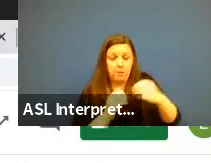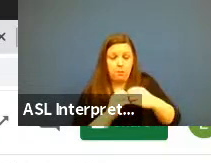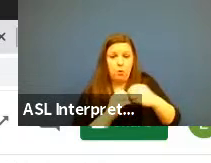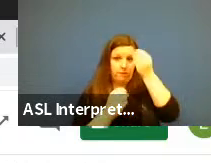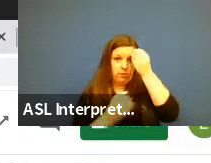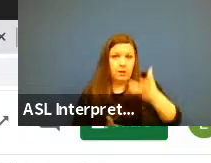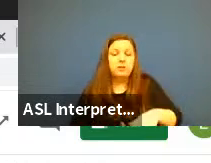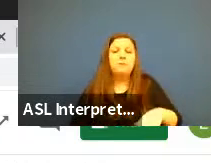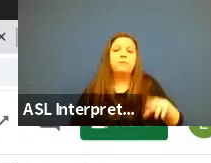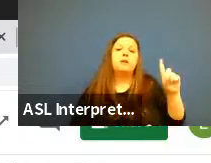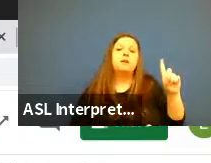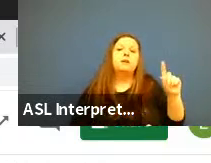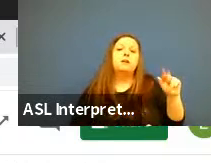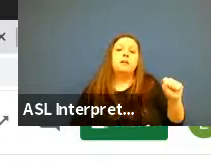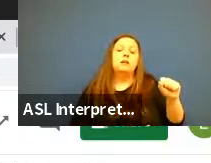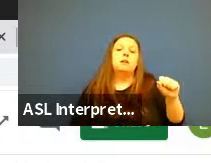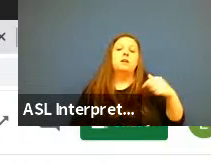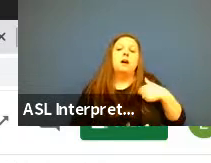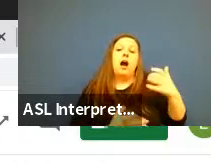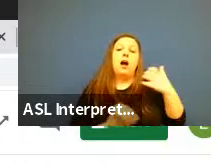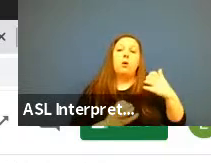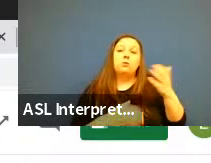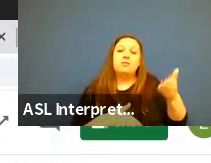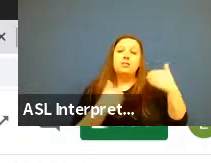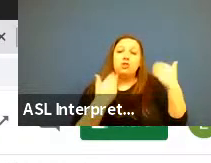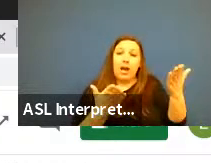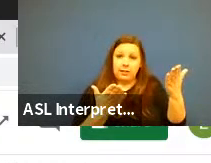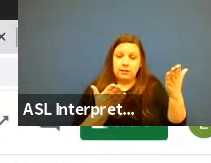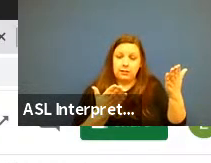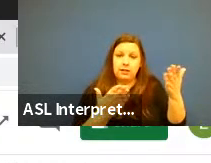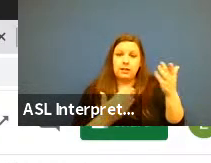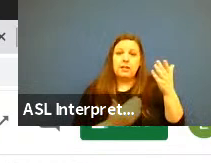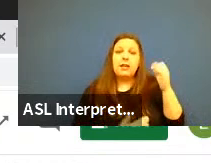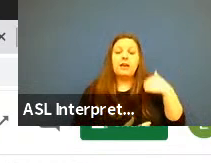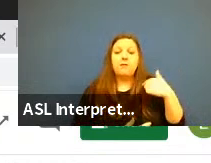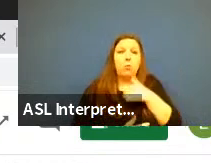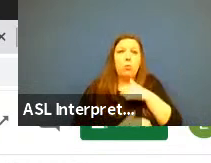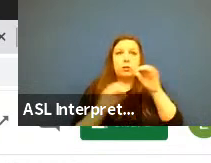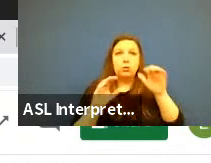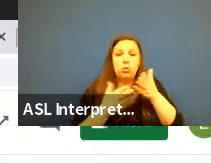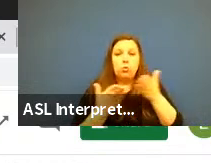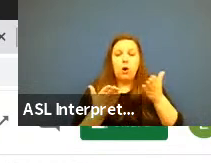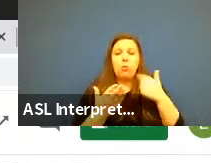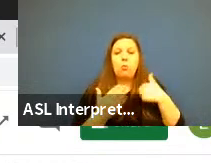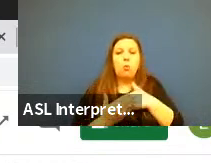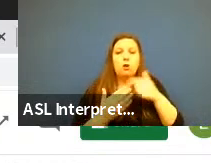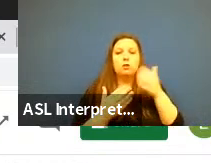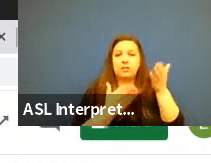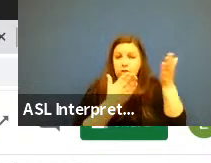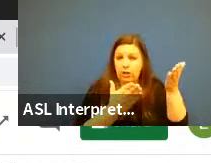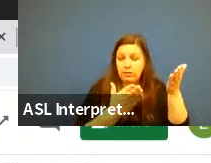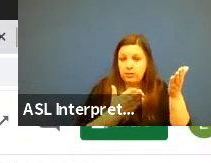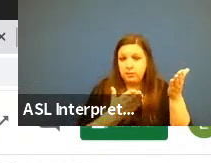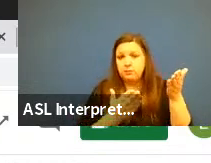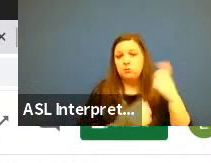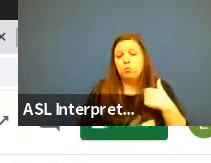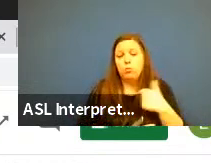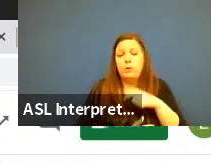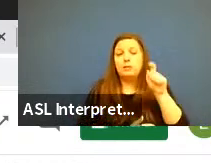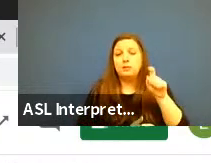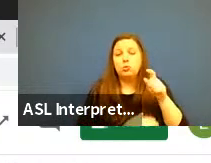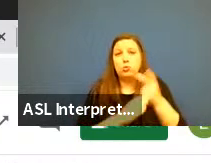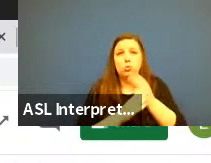to suggest that if we do what we're suggesting, we're going to need to use